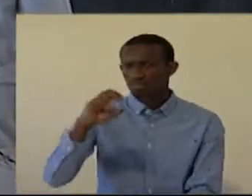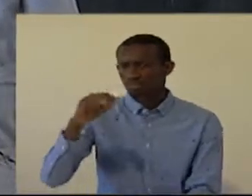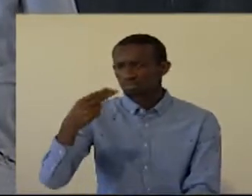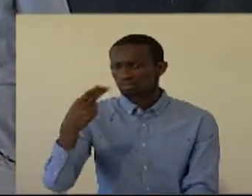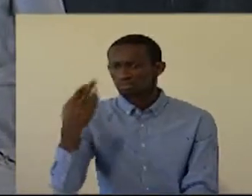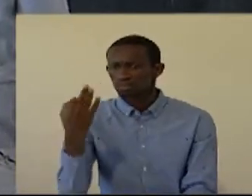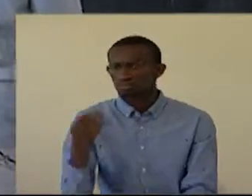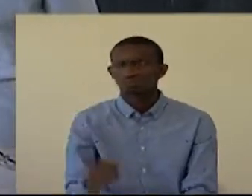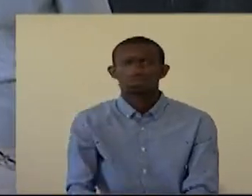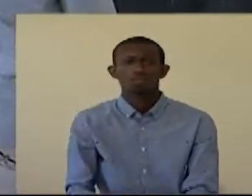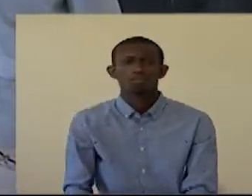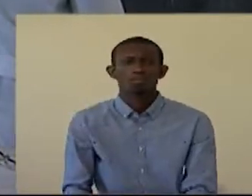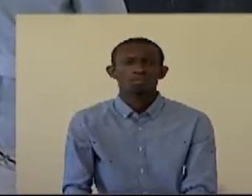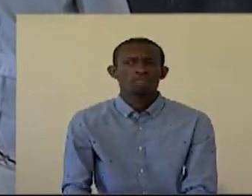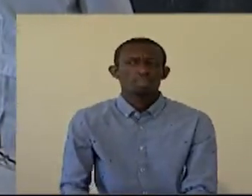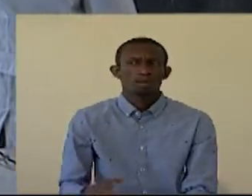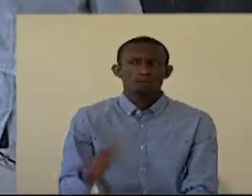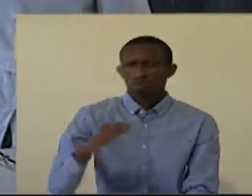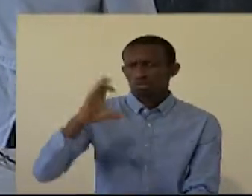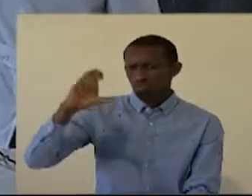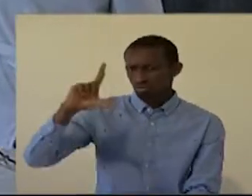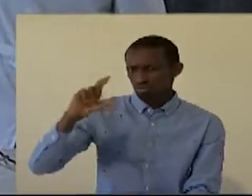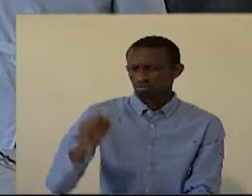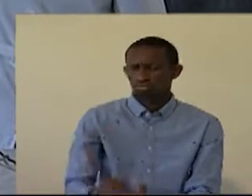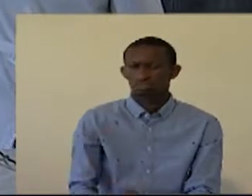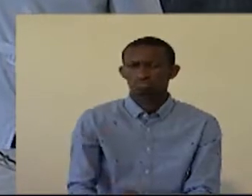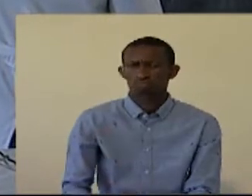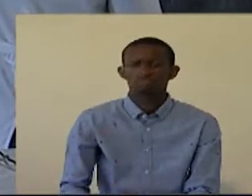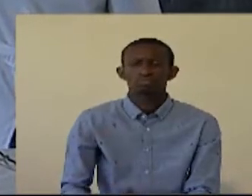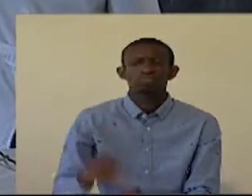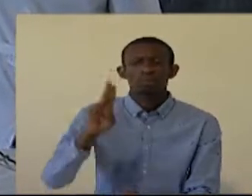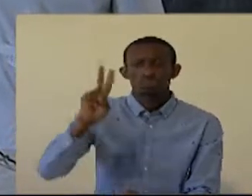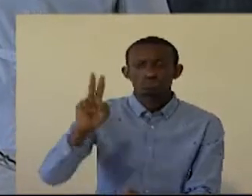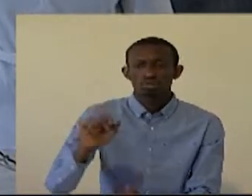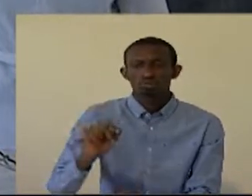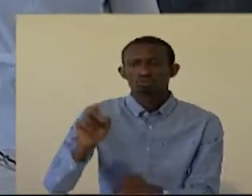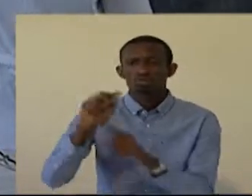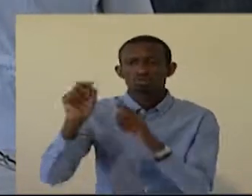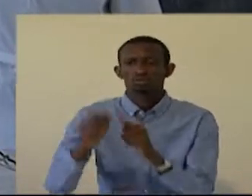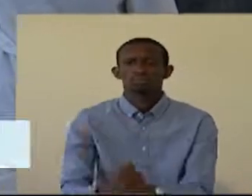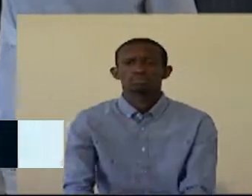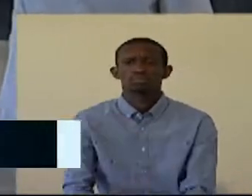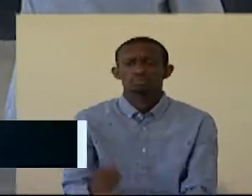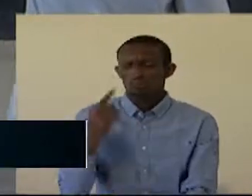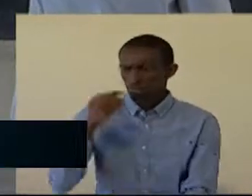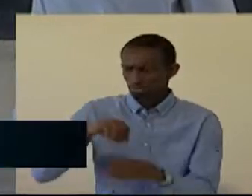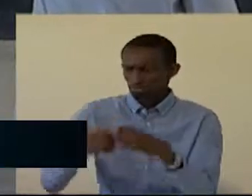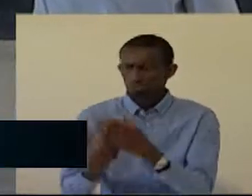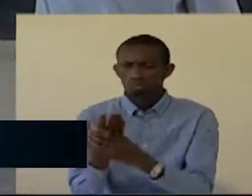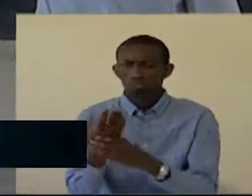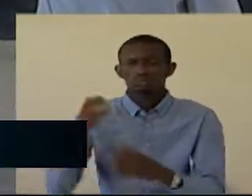CH3. Let me add chlorine in UV light. And what do we